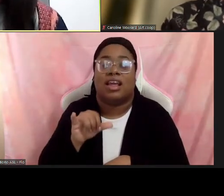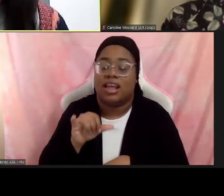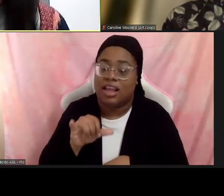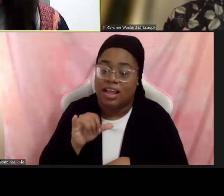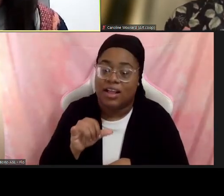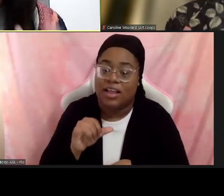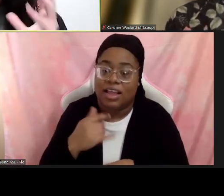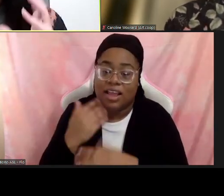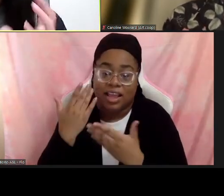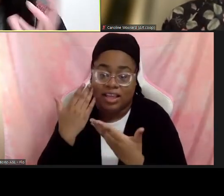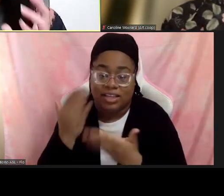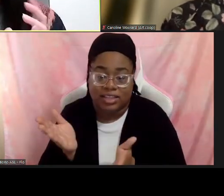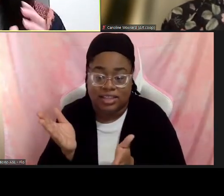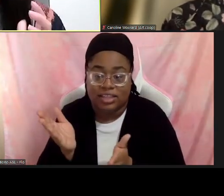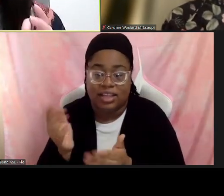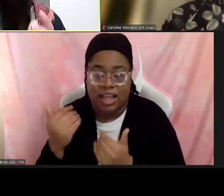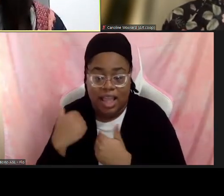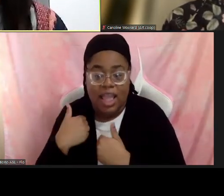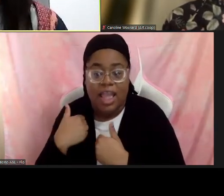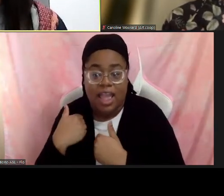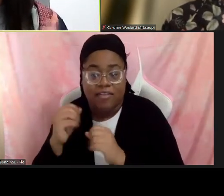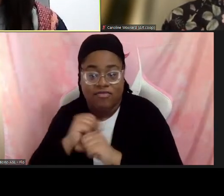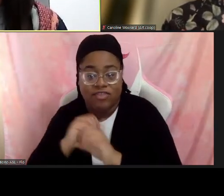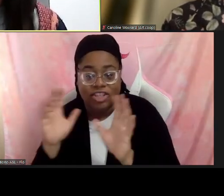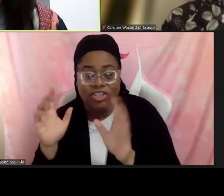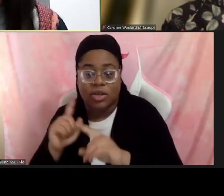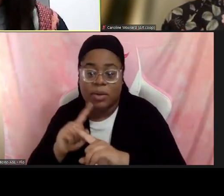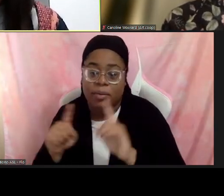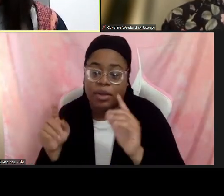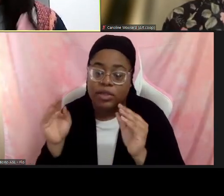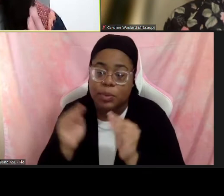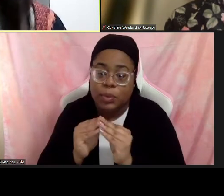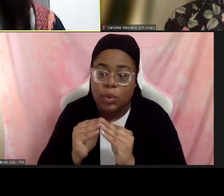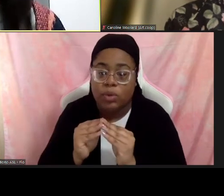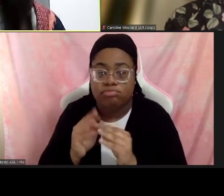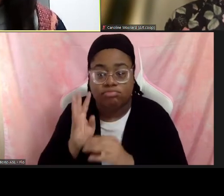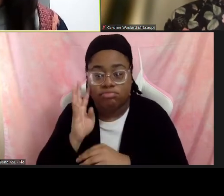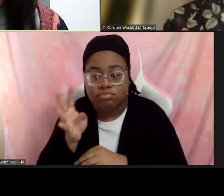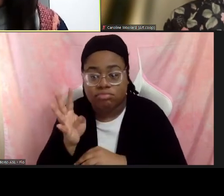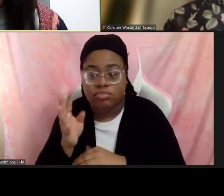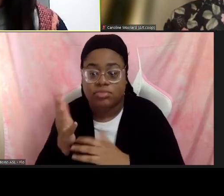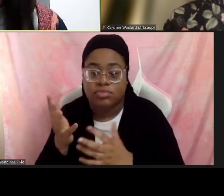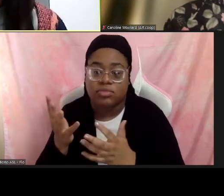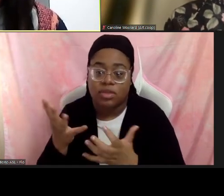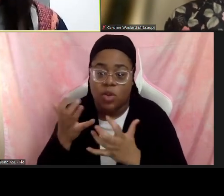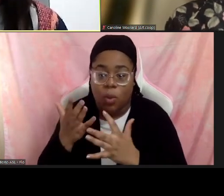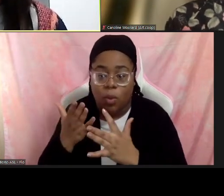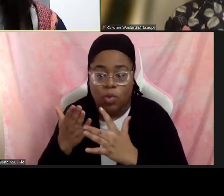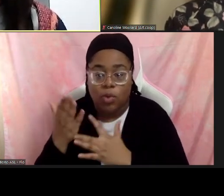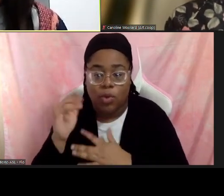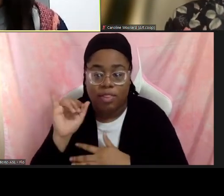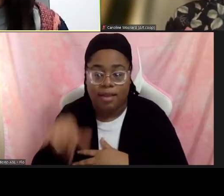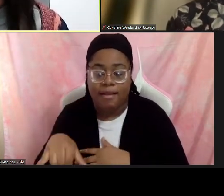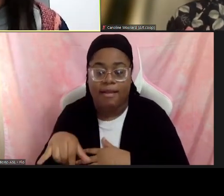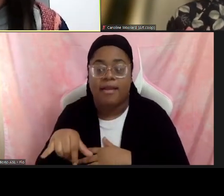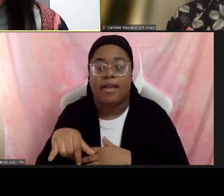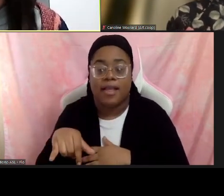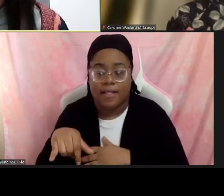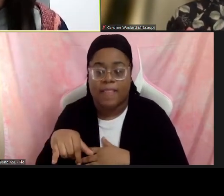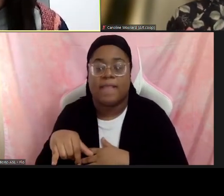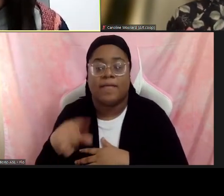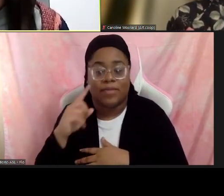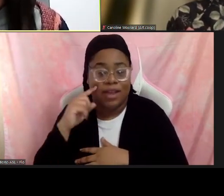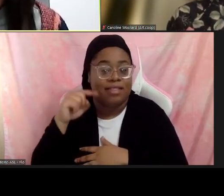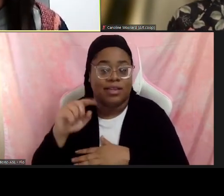I didn't know. Yes, I had that vision, but it was more intuitive that I wanted to be through that path, that I thought that this would